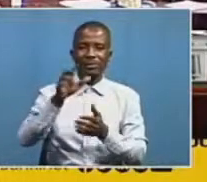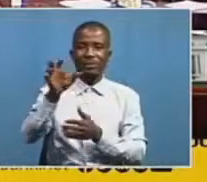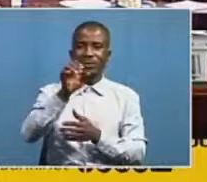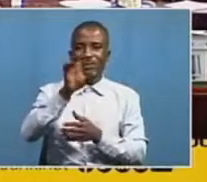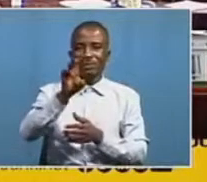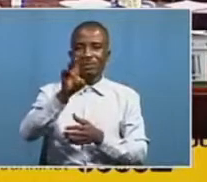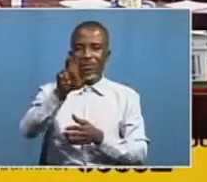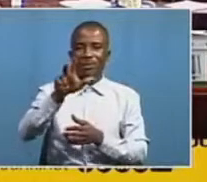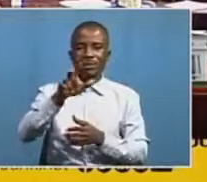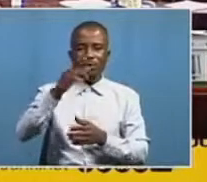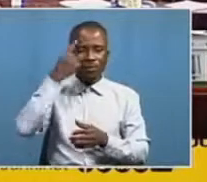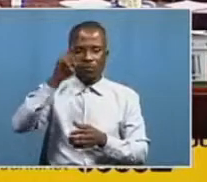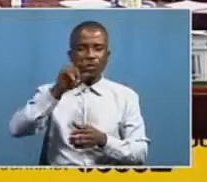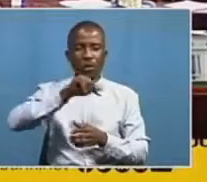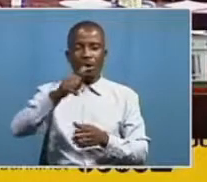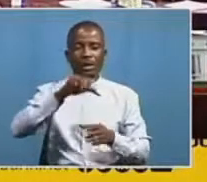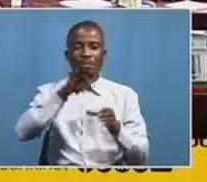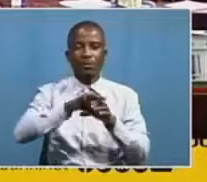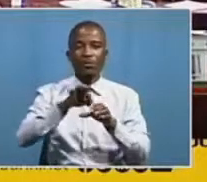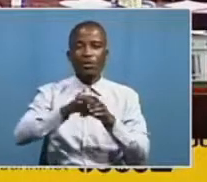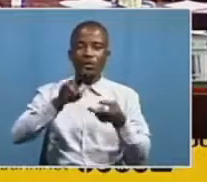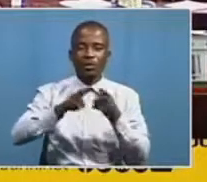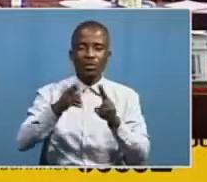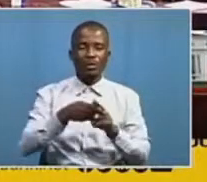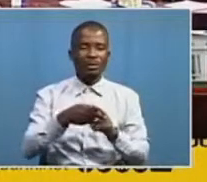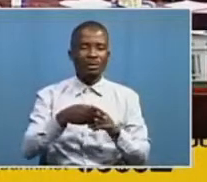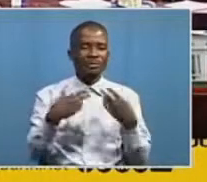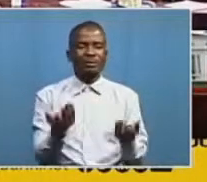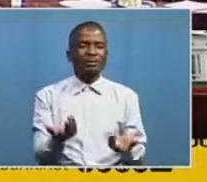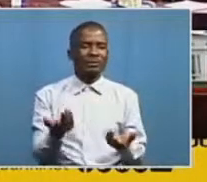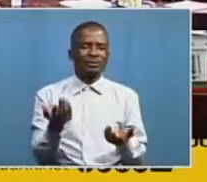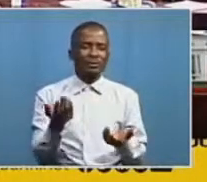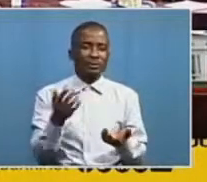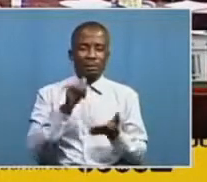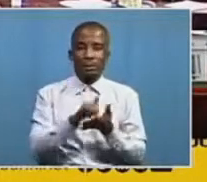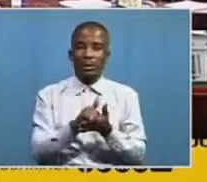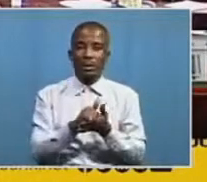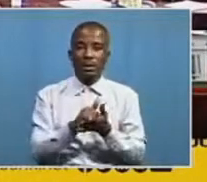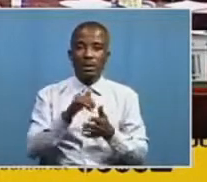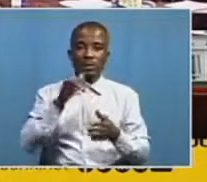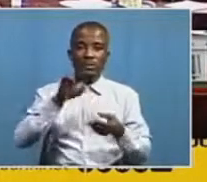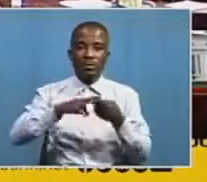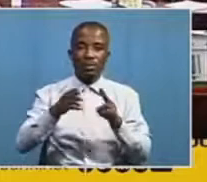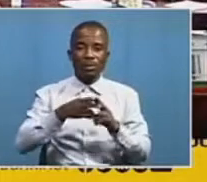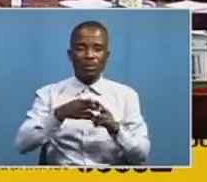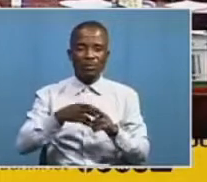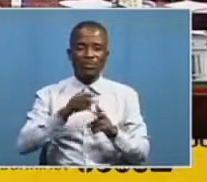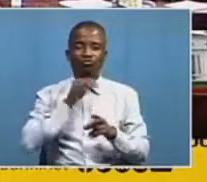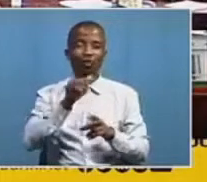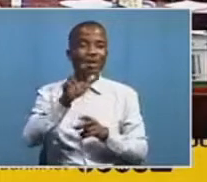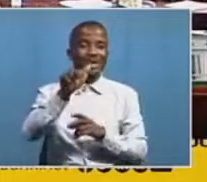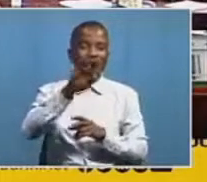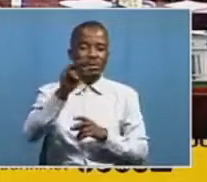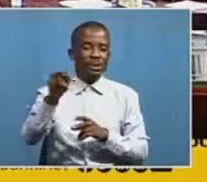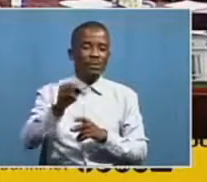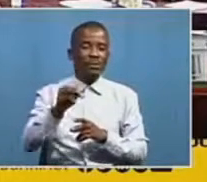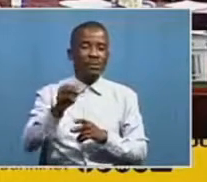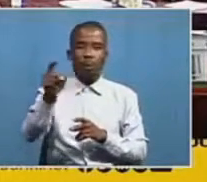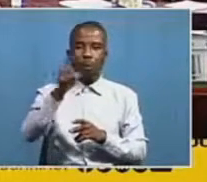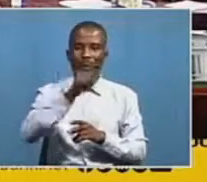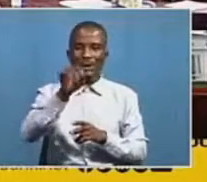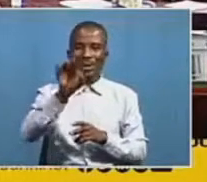13,433,573 for the total valid vote cast. The said release claimed that the total valid vote cast is not